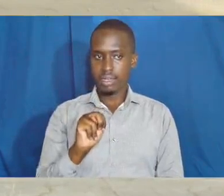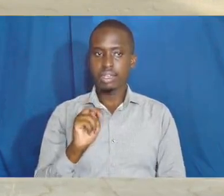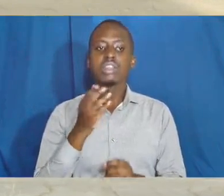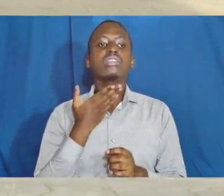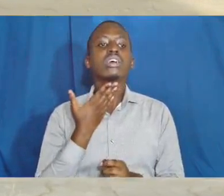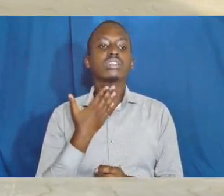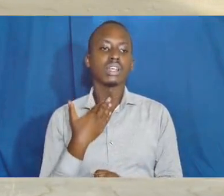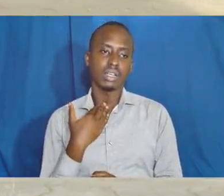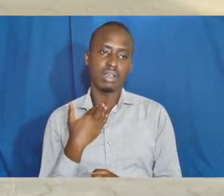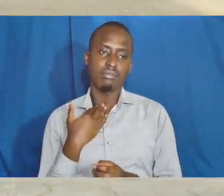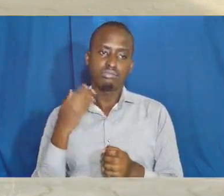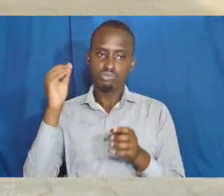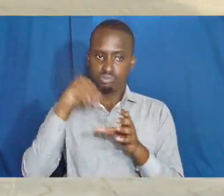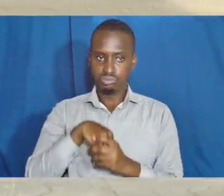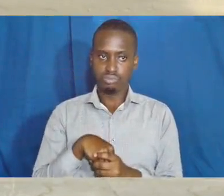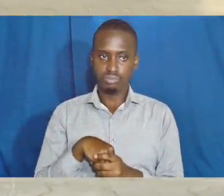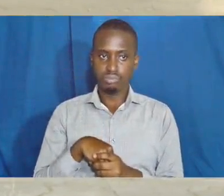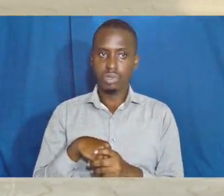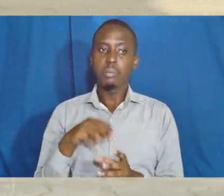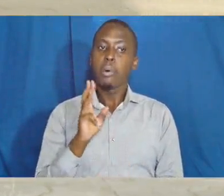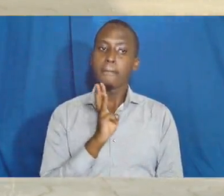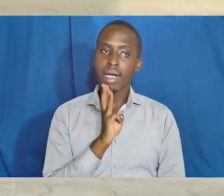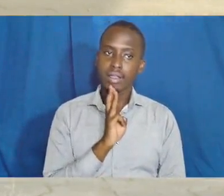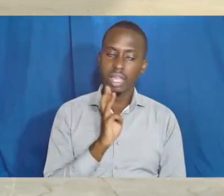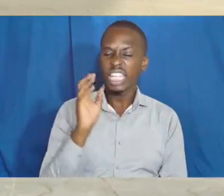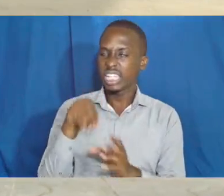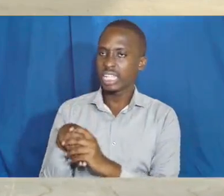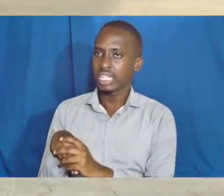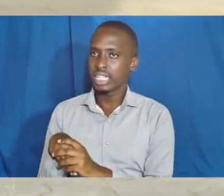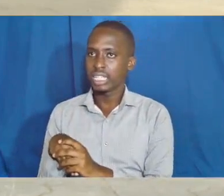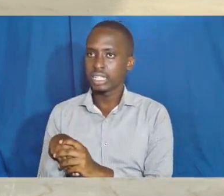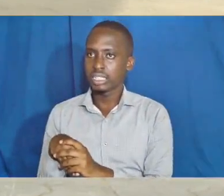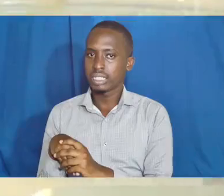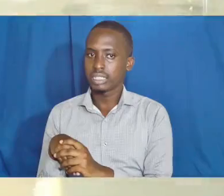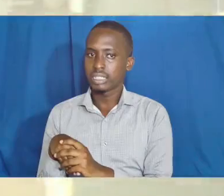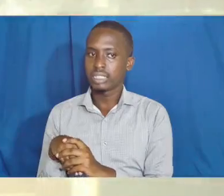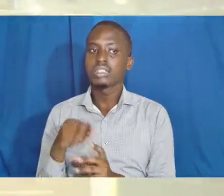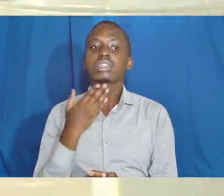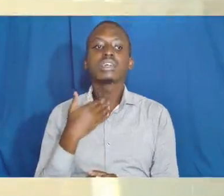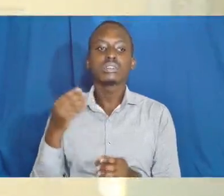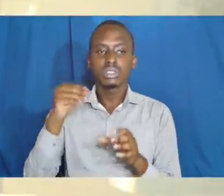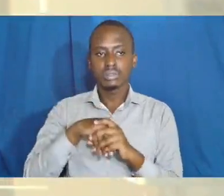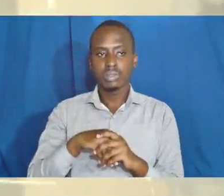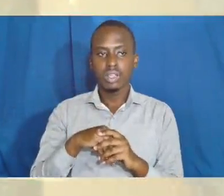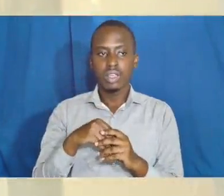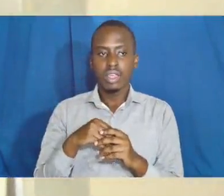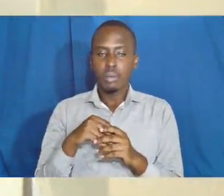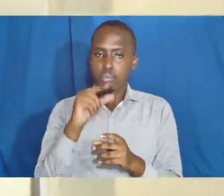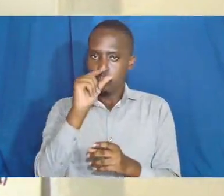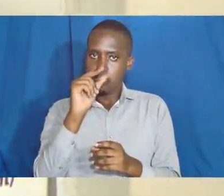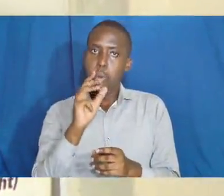to dissolve, just put it in water, I just put there some little